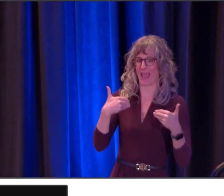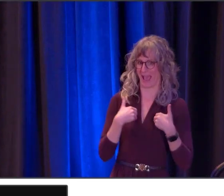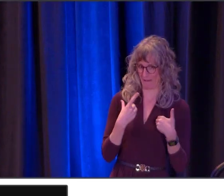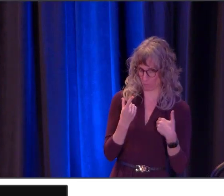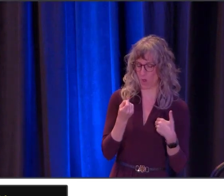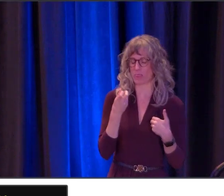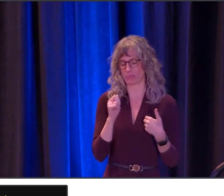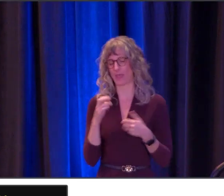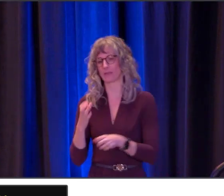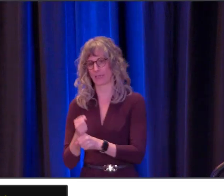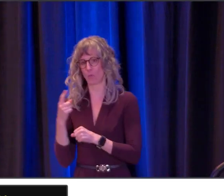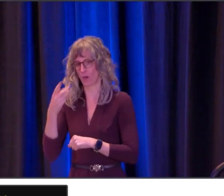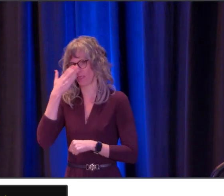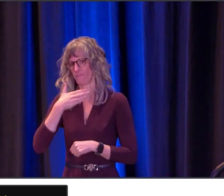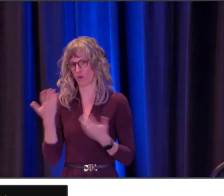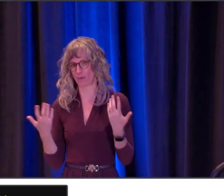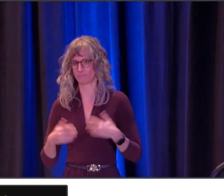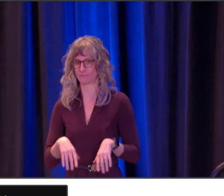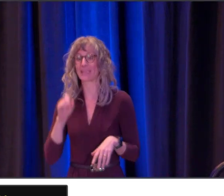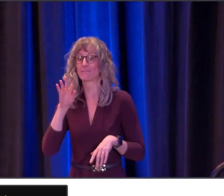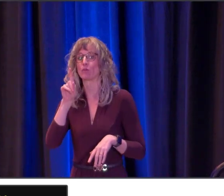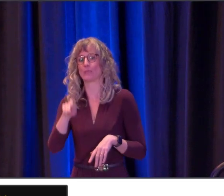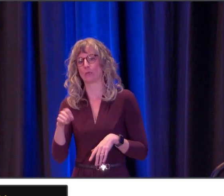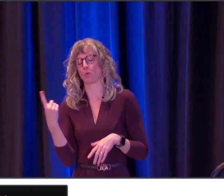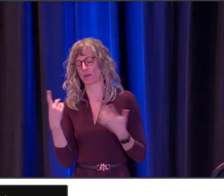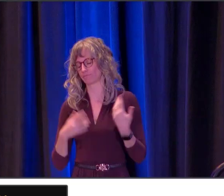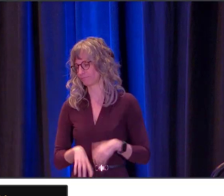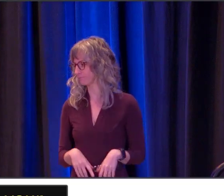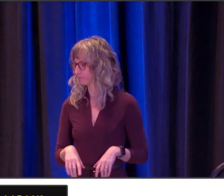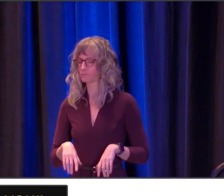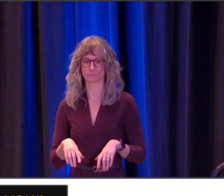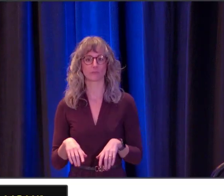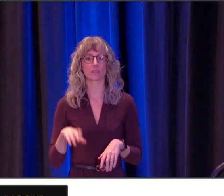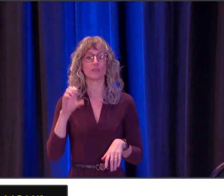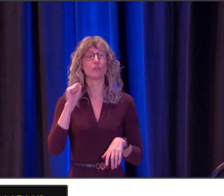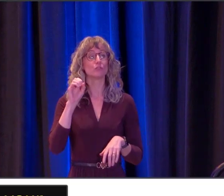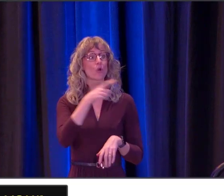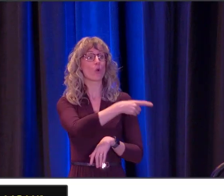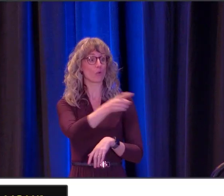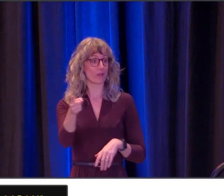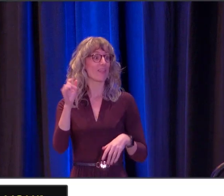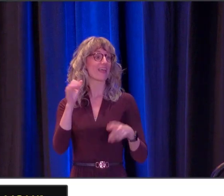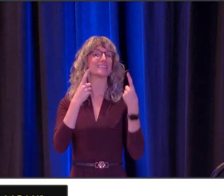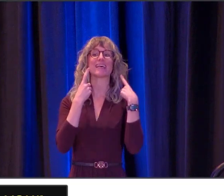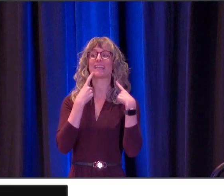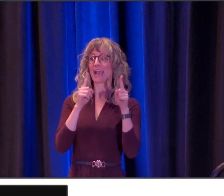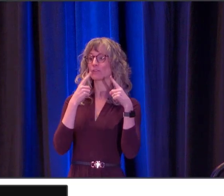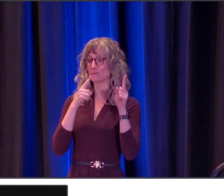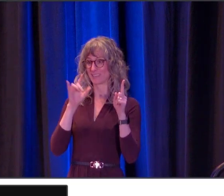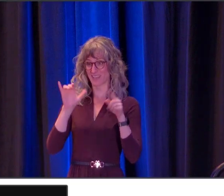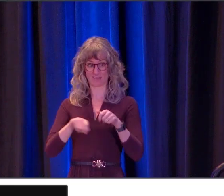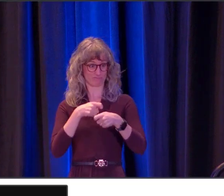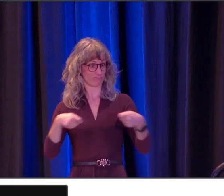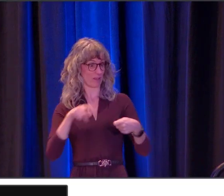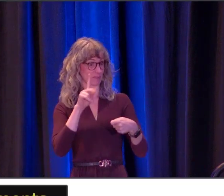requested. So with that, that's the announcements, and I believe concludes our annual meeting,